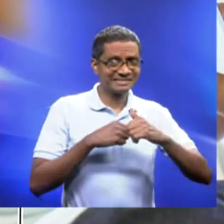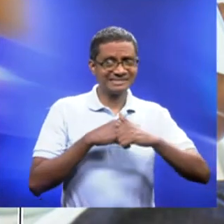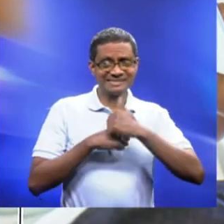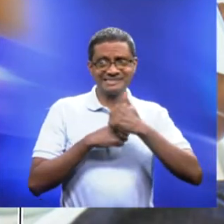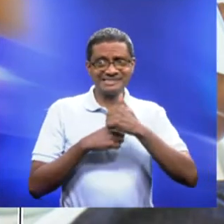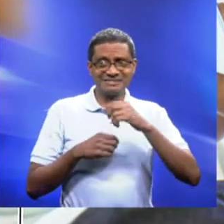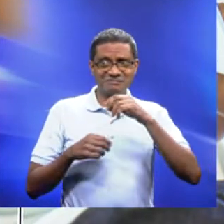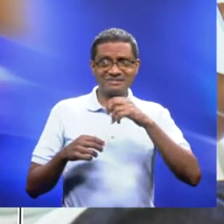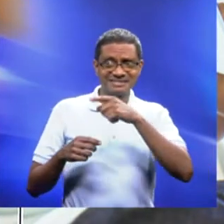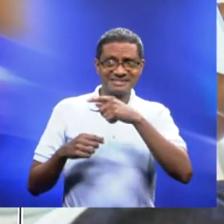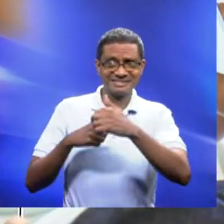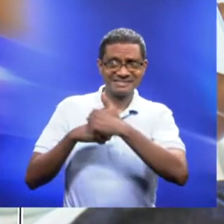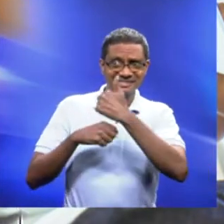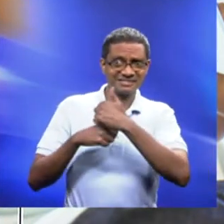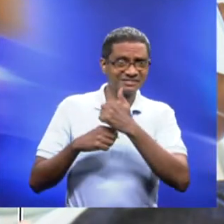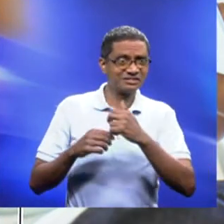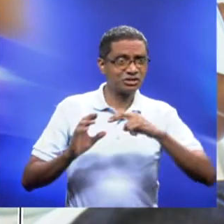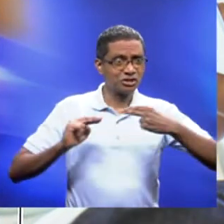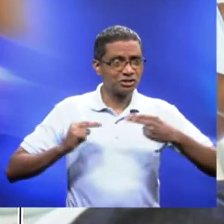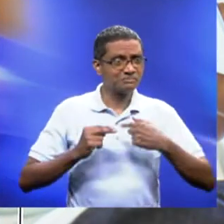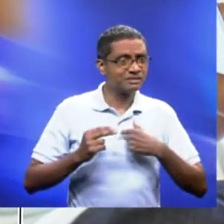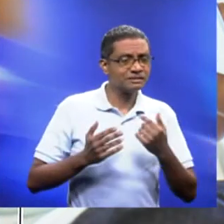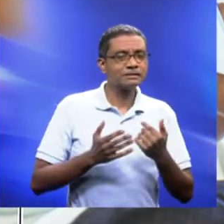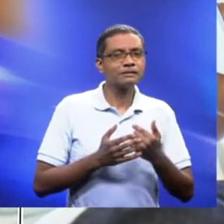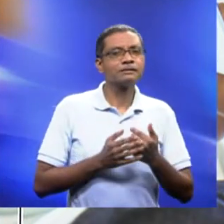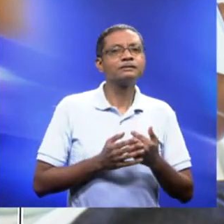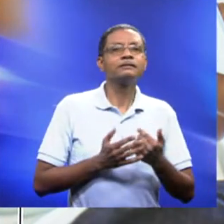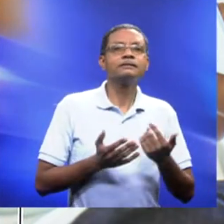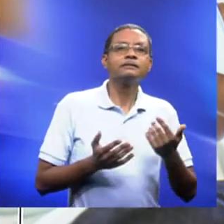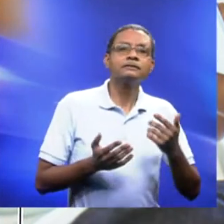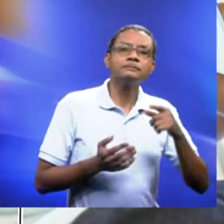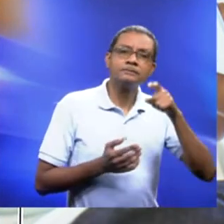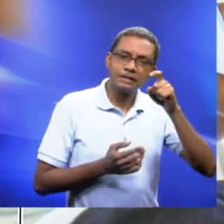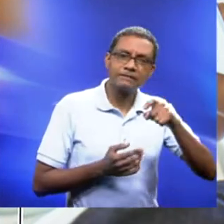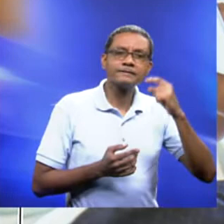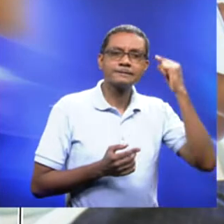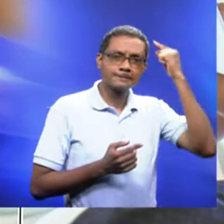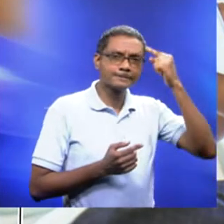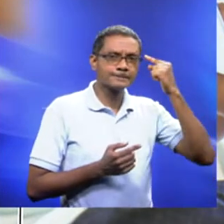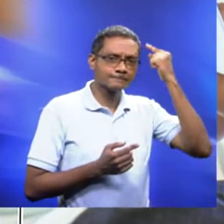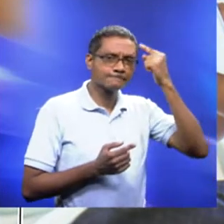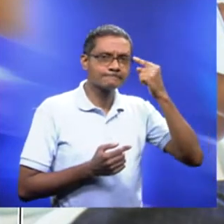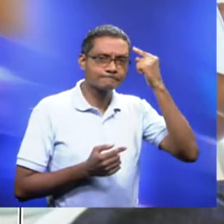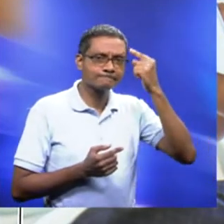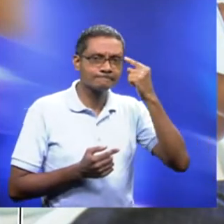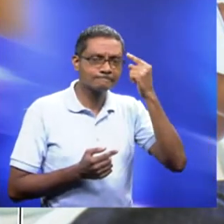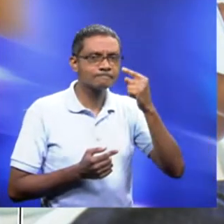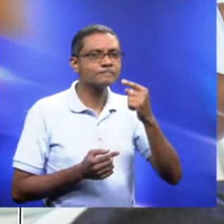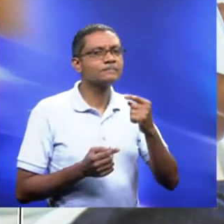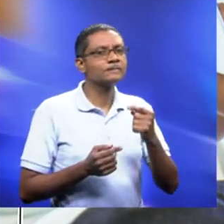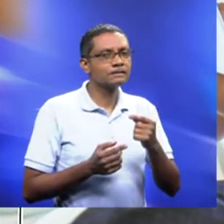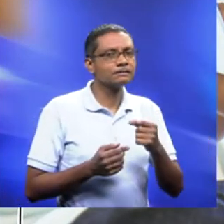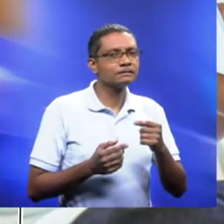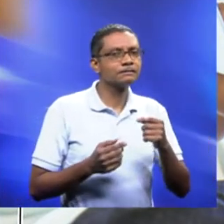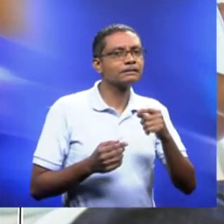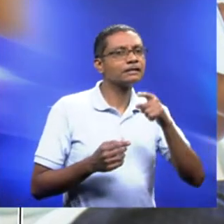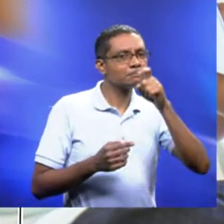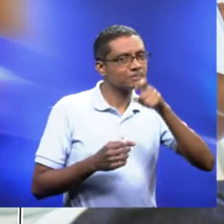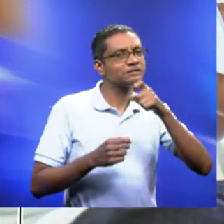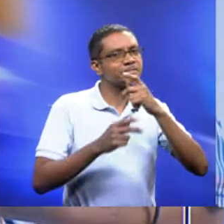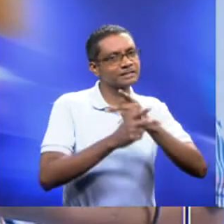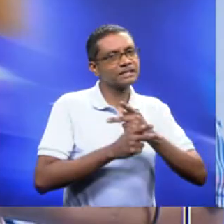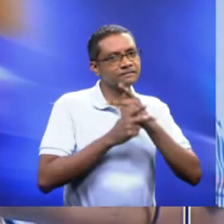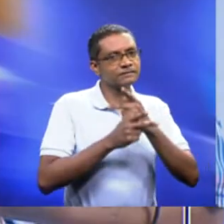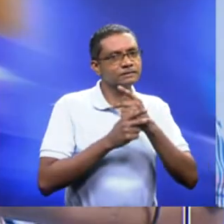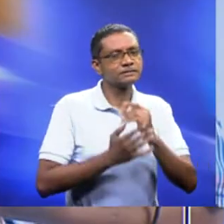the world works. So we have to be having that thought in our heads that we are just part of the system. Charles, your thoughts?